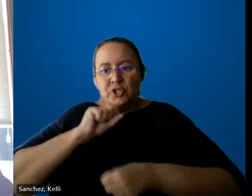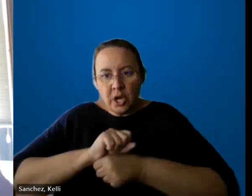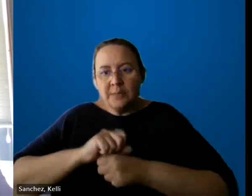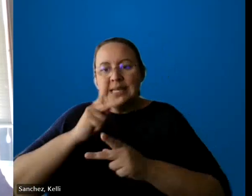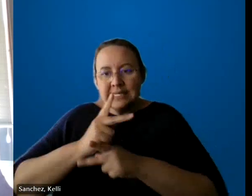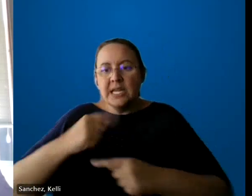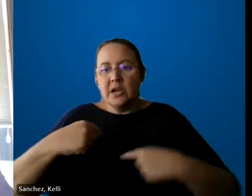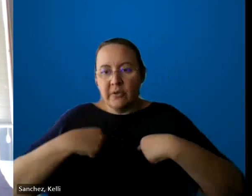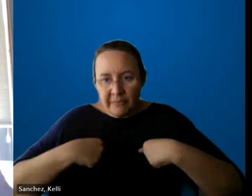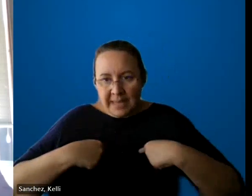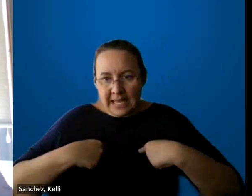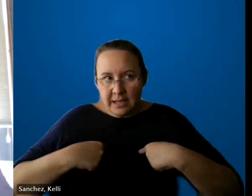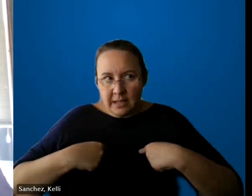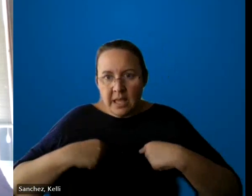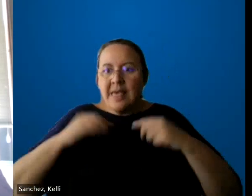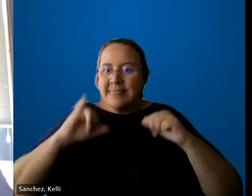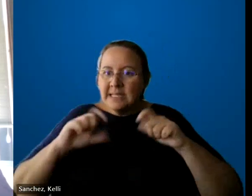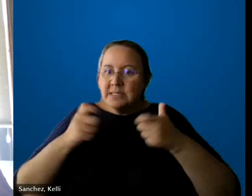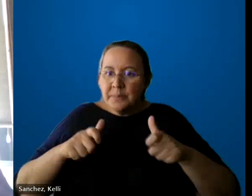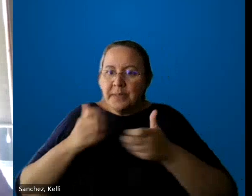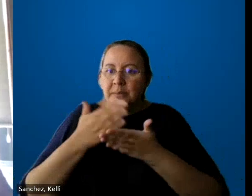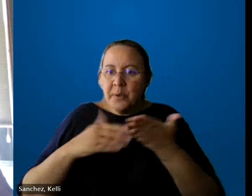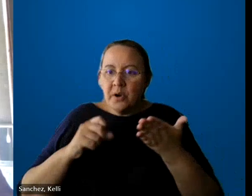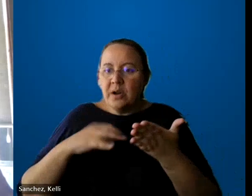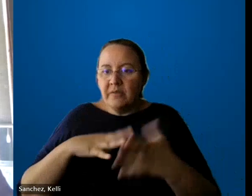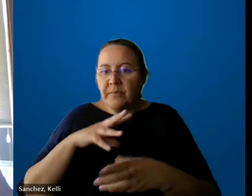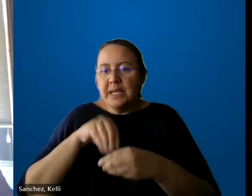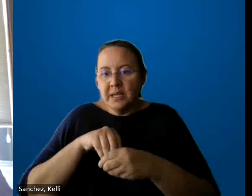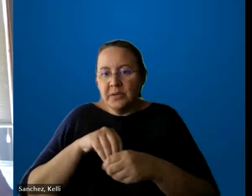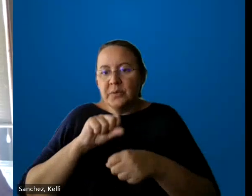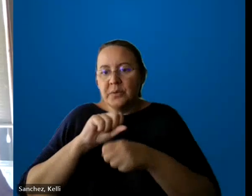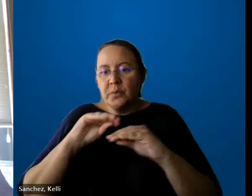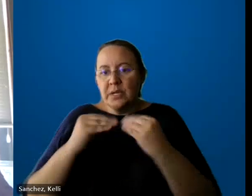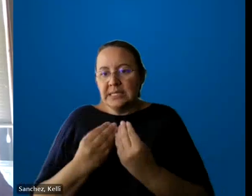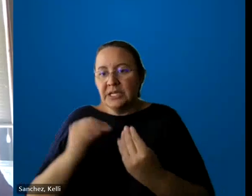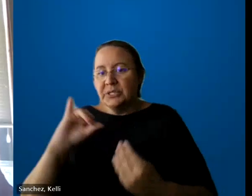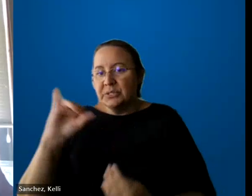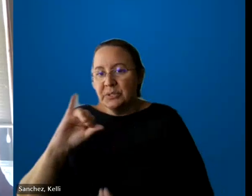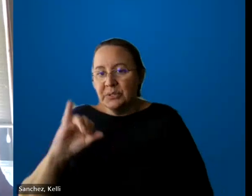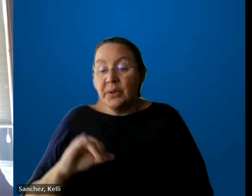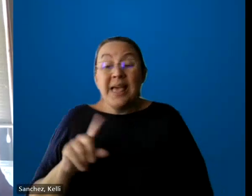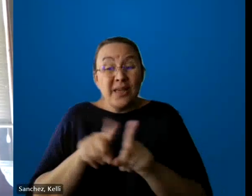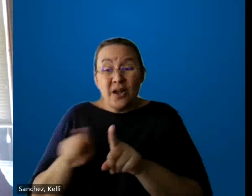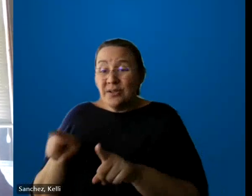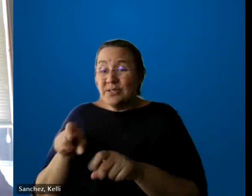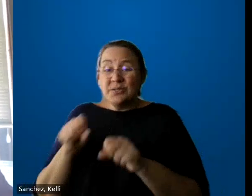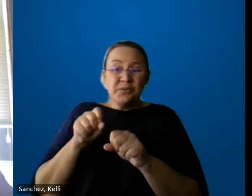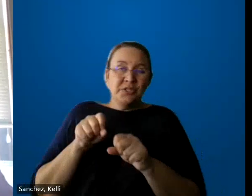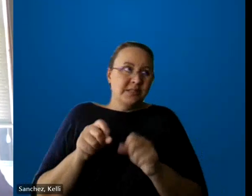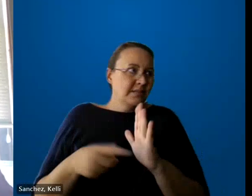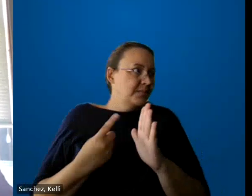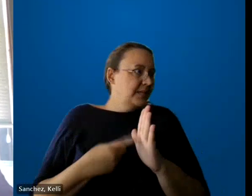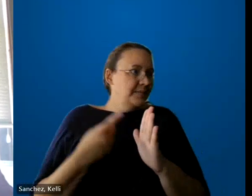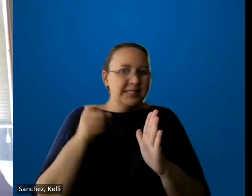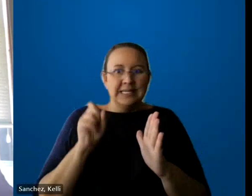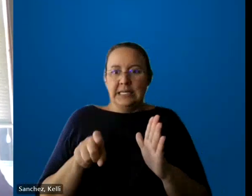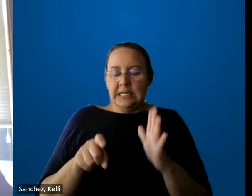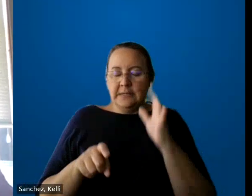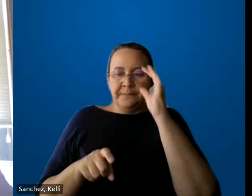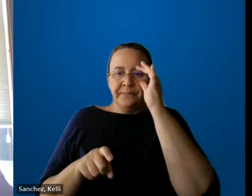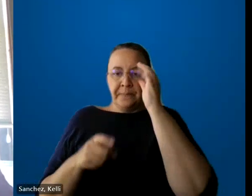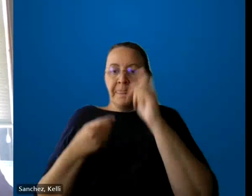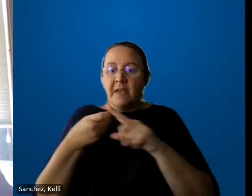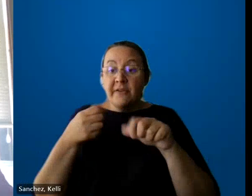And that's a really big part of being an inclusive organization. And then also you can just speak to like from a